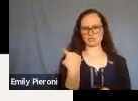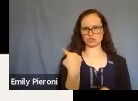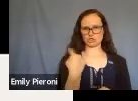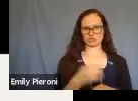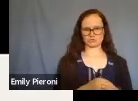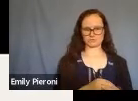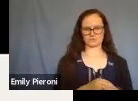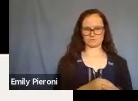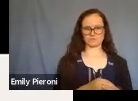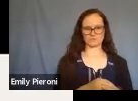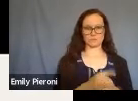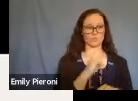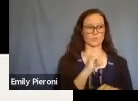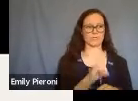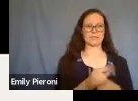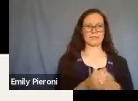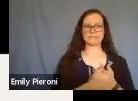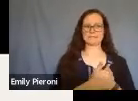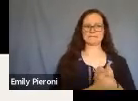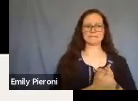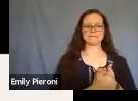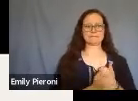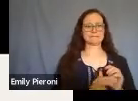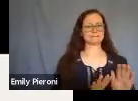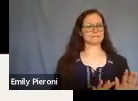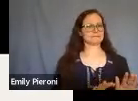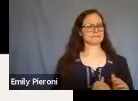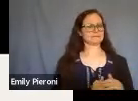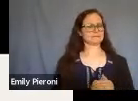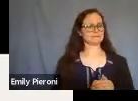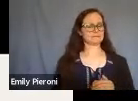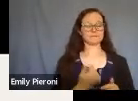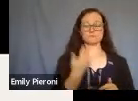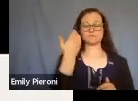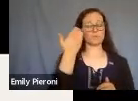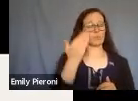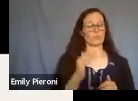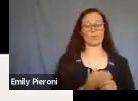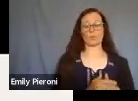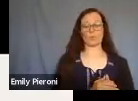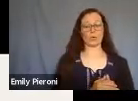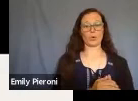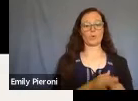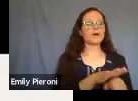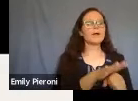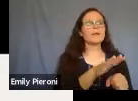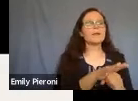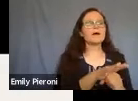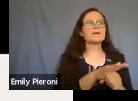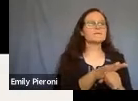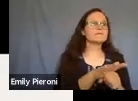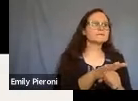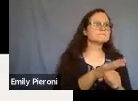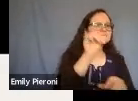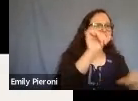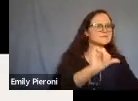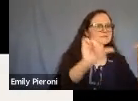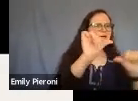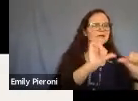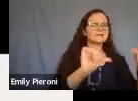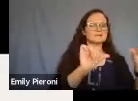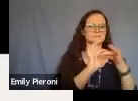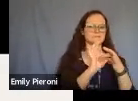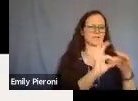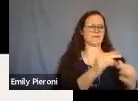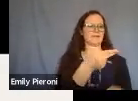very risky because we just don't know enough about it scientifically. The science hasn't caught up. I mean,